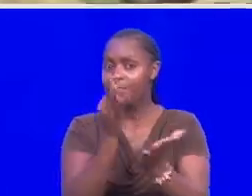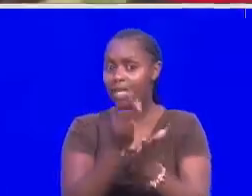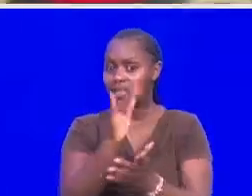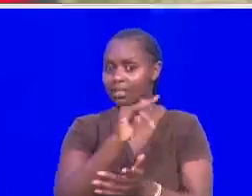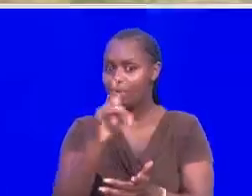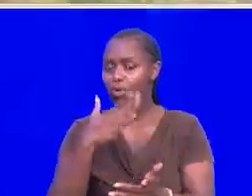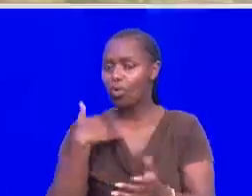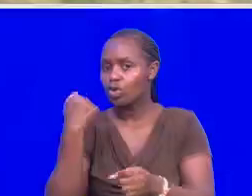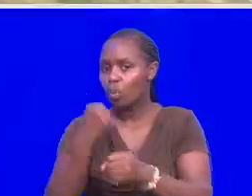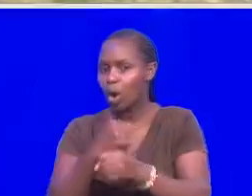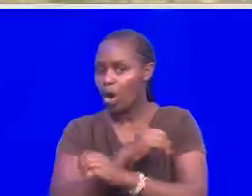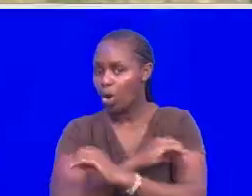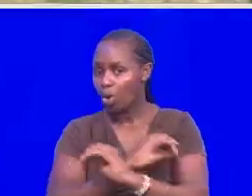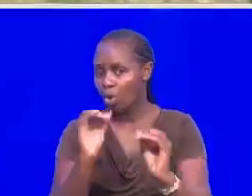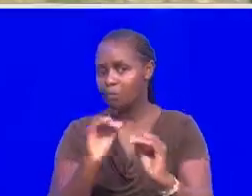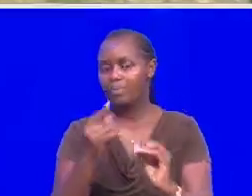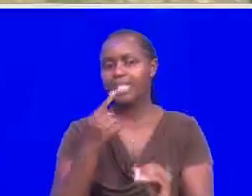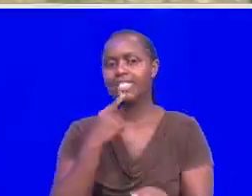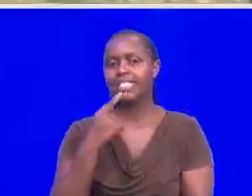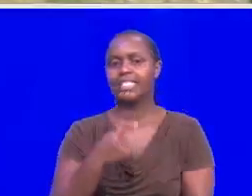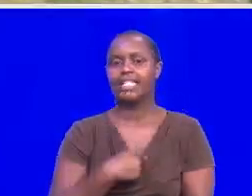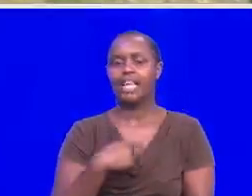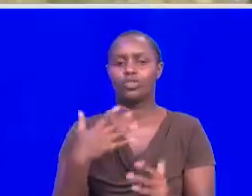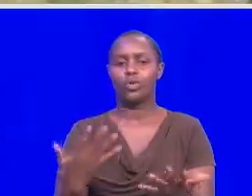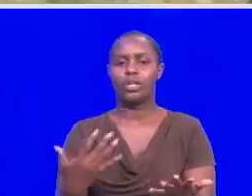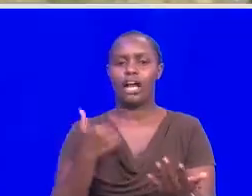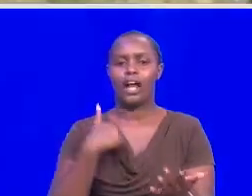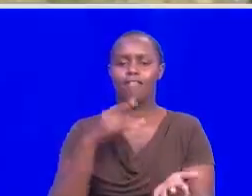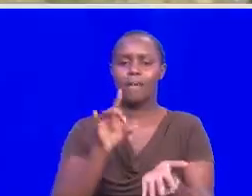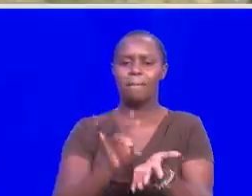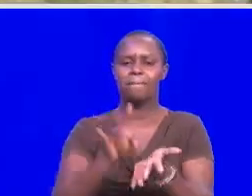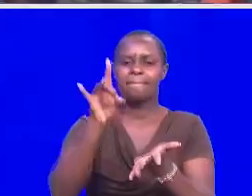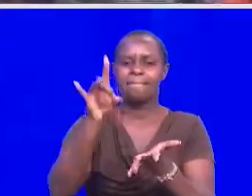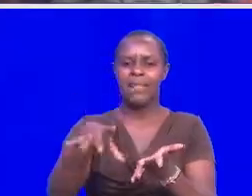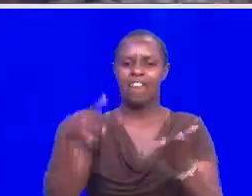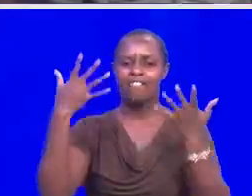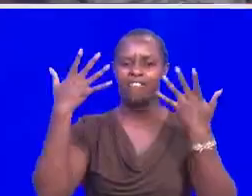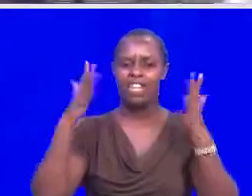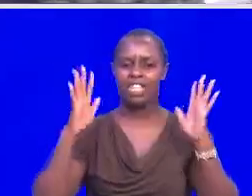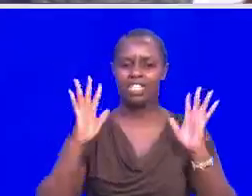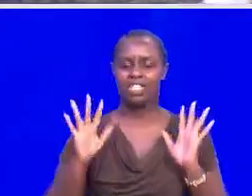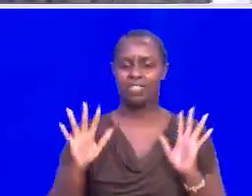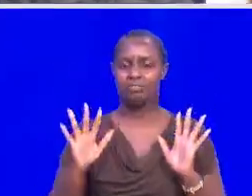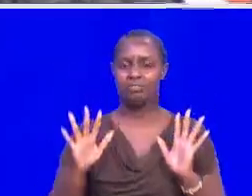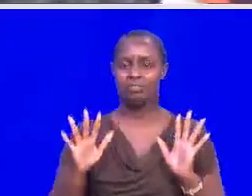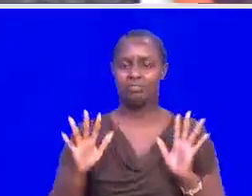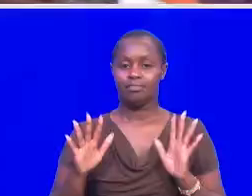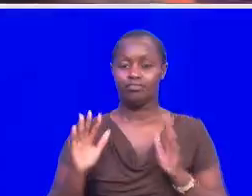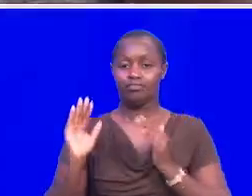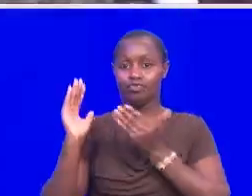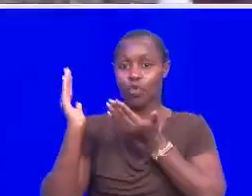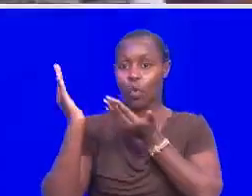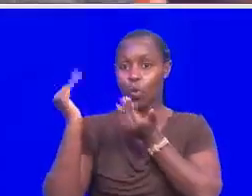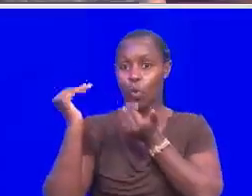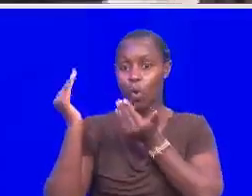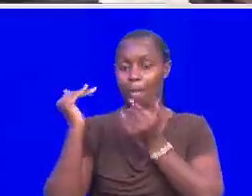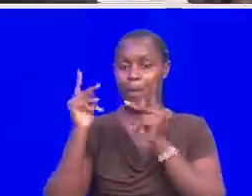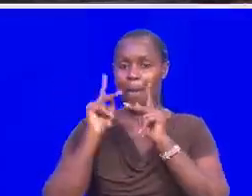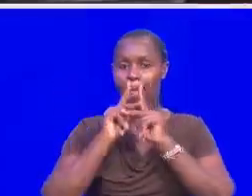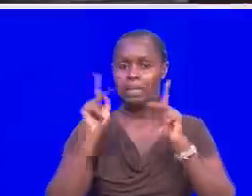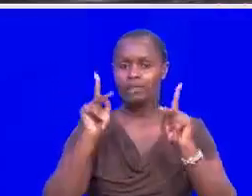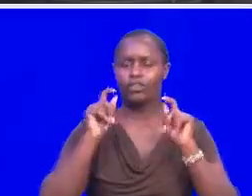isifanye kazi, sema umetupilia mbali hiyo bill. With the hopes for a peaceful demonstration,